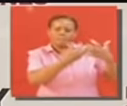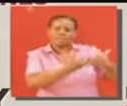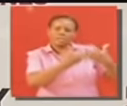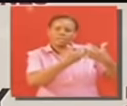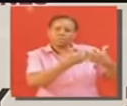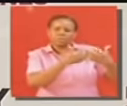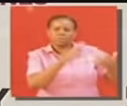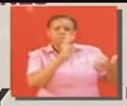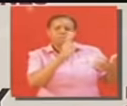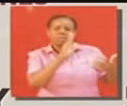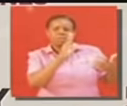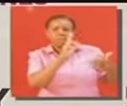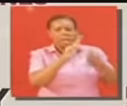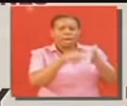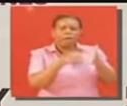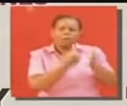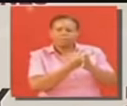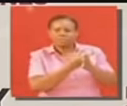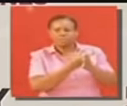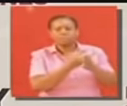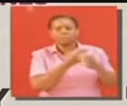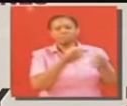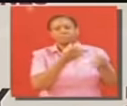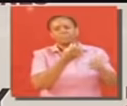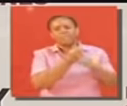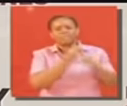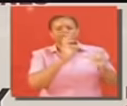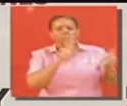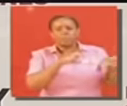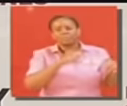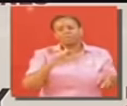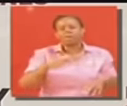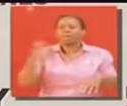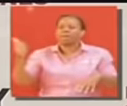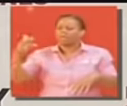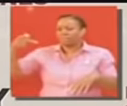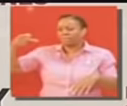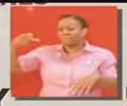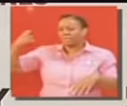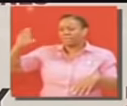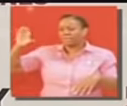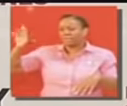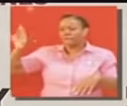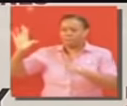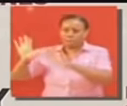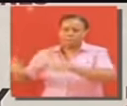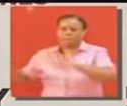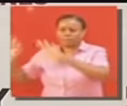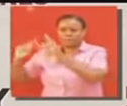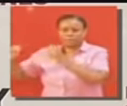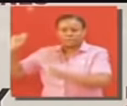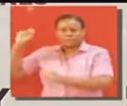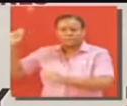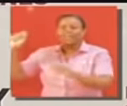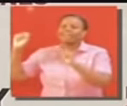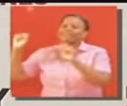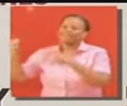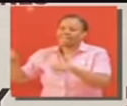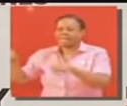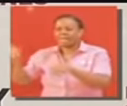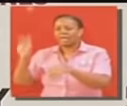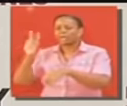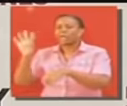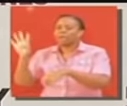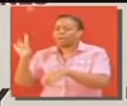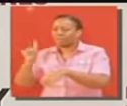scattered throughout the country, it can take up to 24 to 48 hours, which is the ideal in keeping with international norms